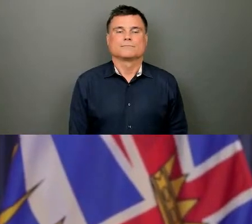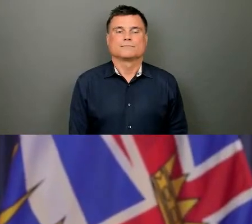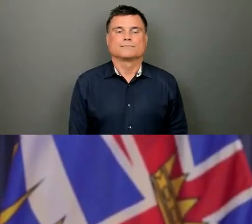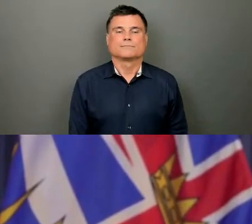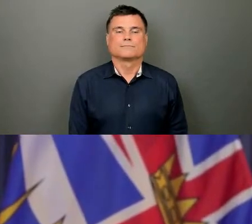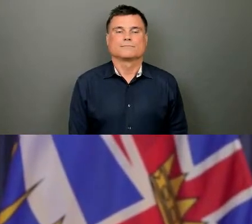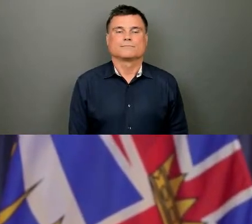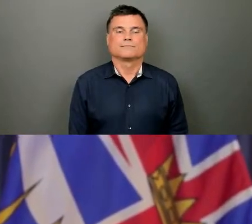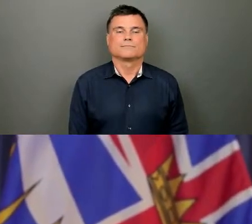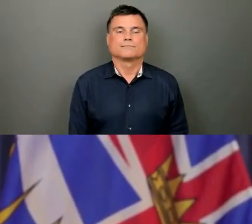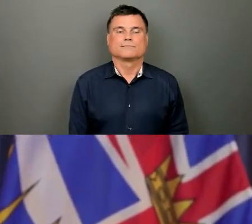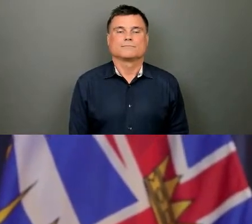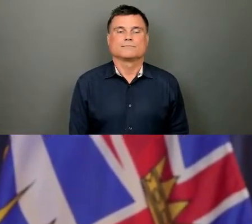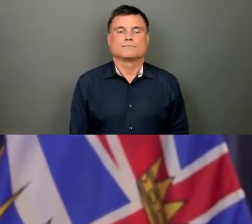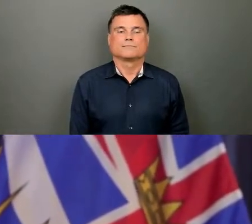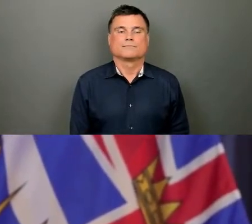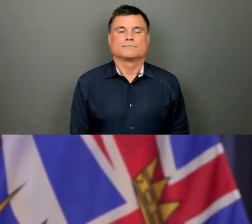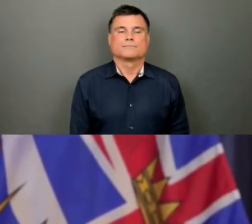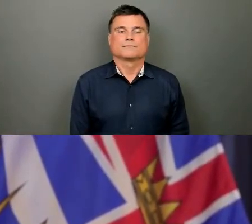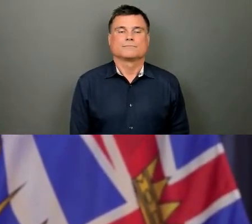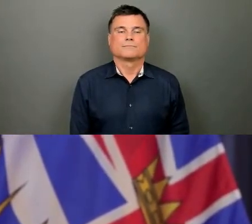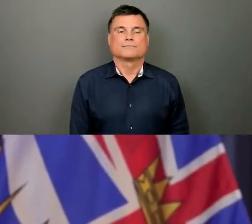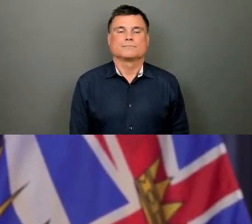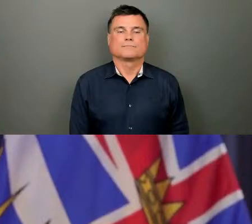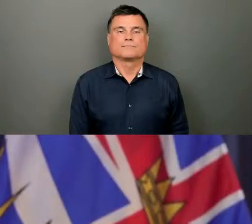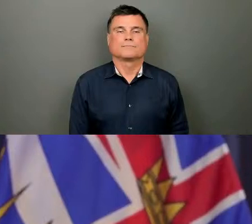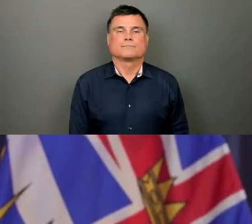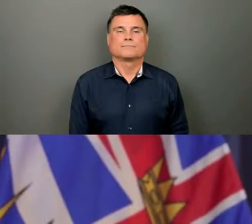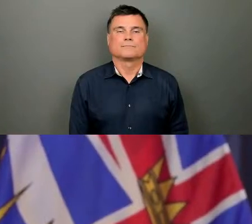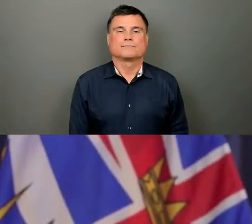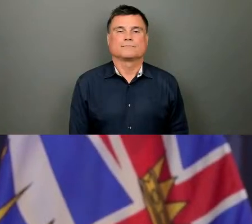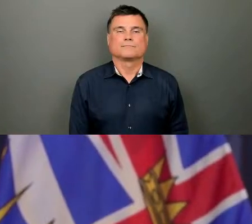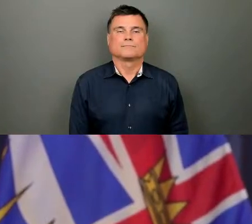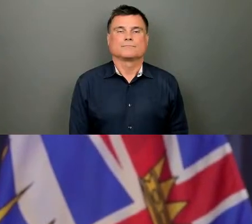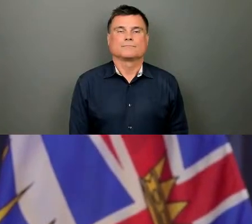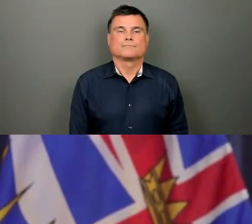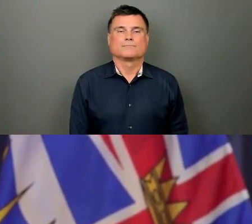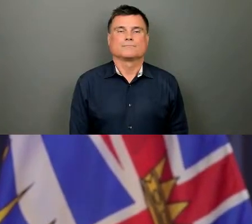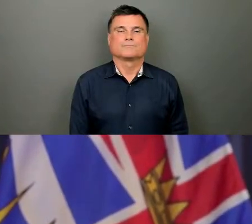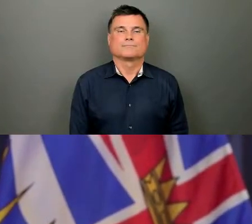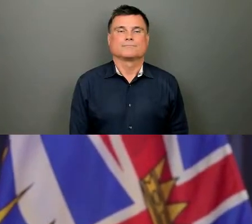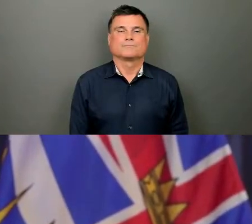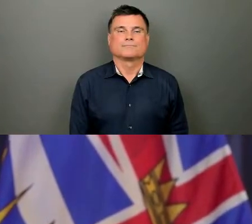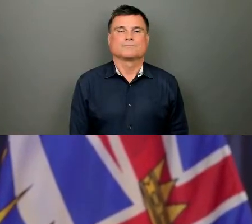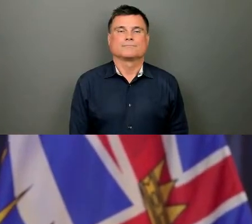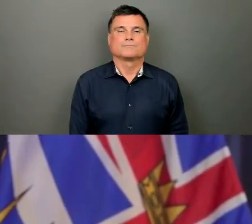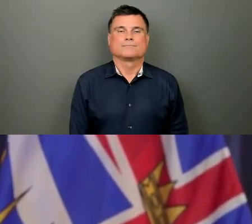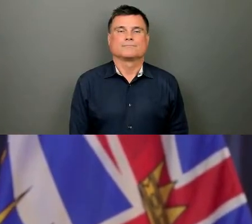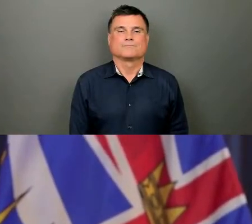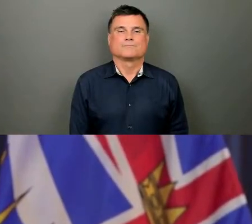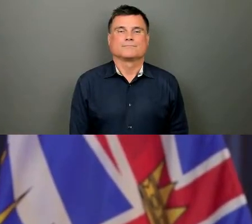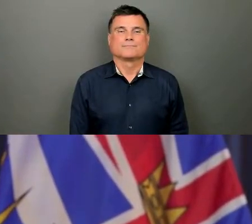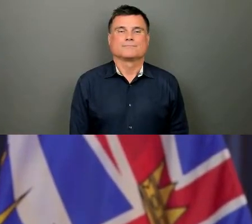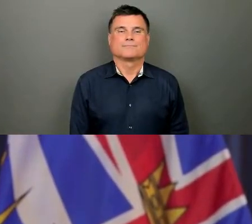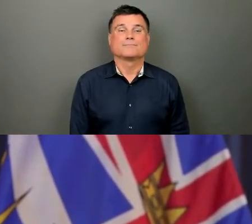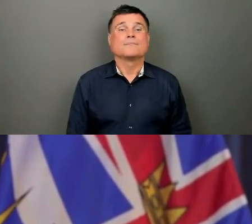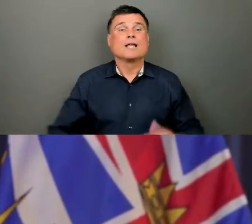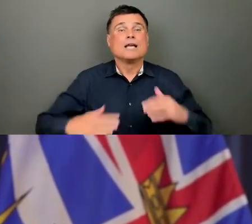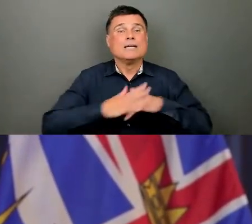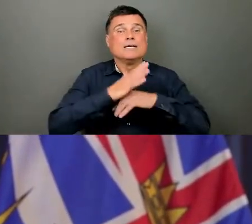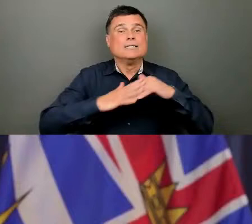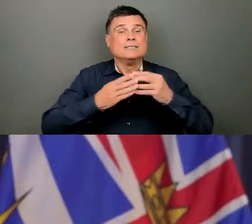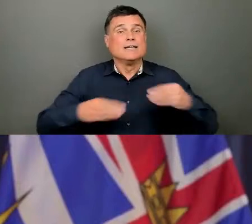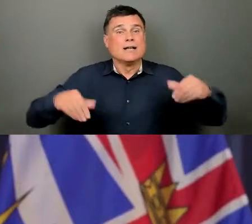on the territory of the Lekwungen-speaking people of the Songhees and the Esquimalt First Nations. Before I begin, as